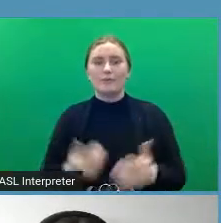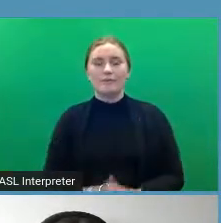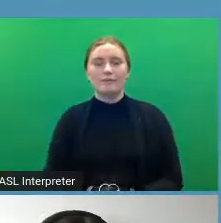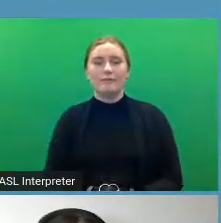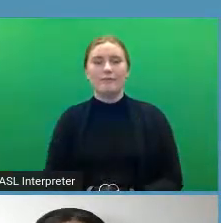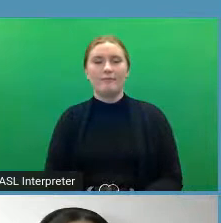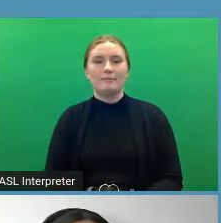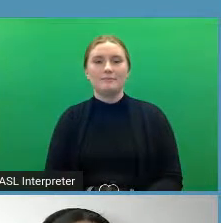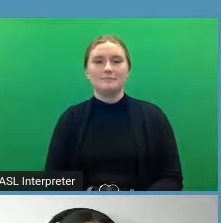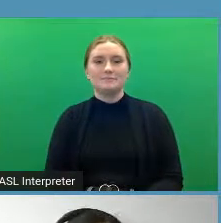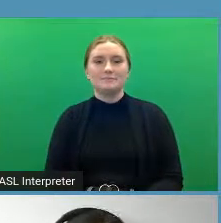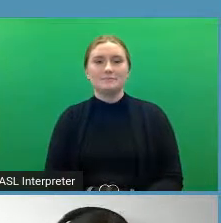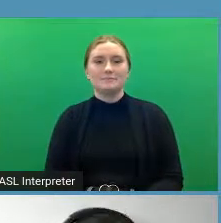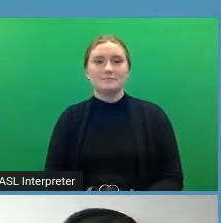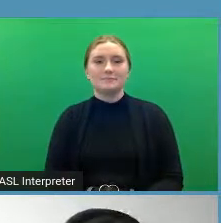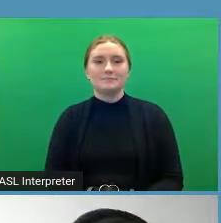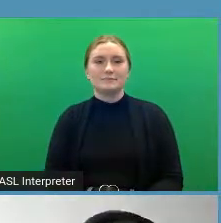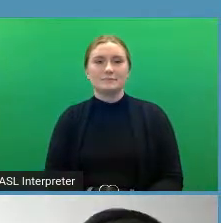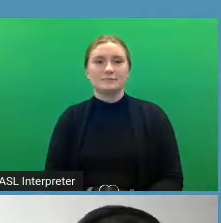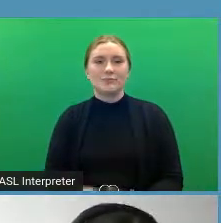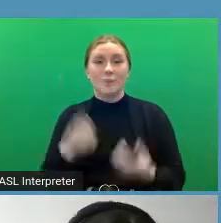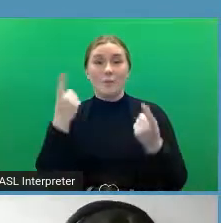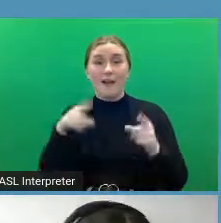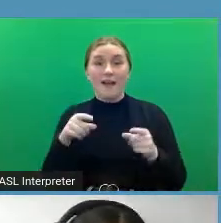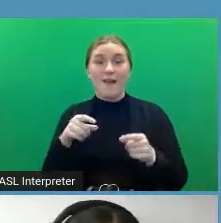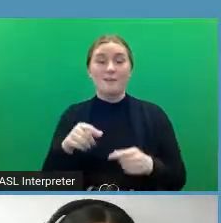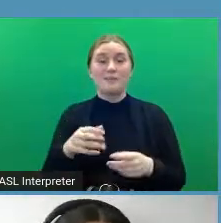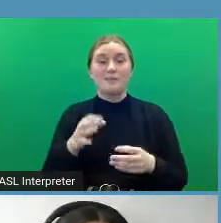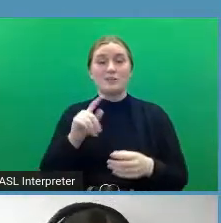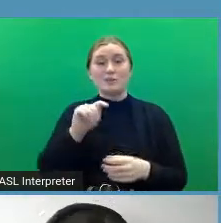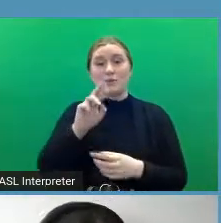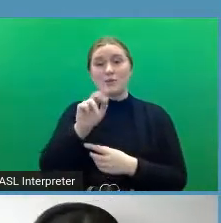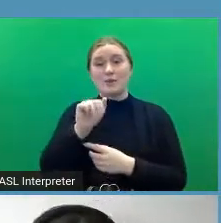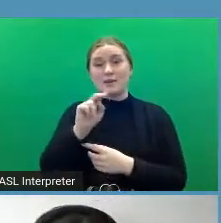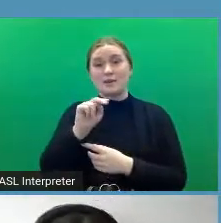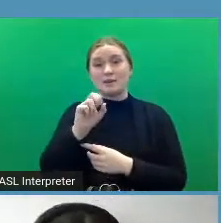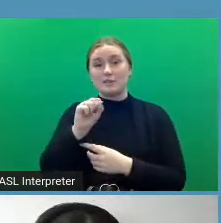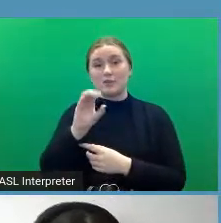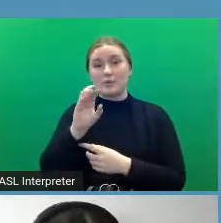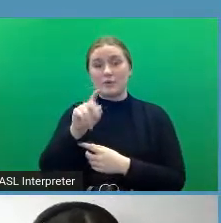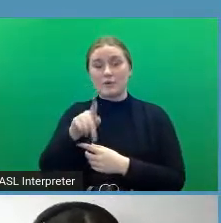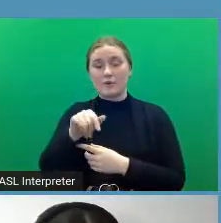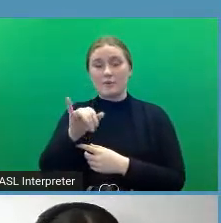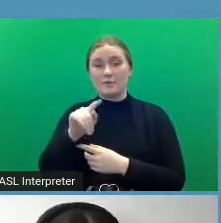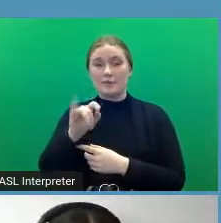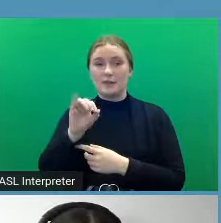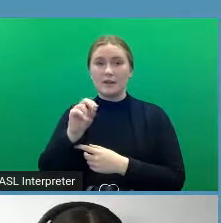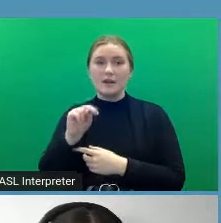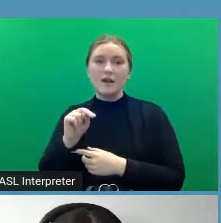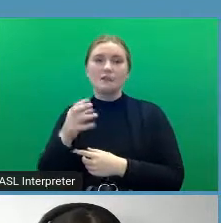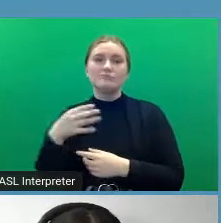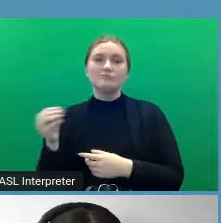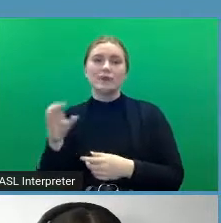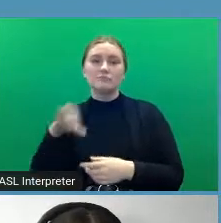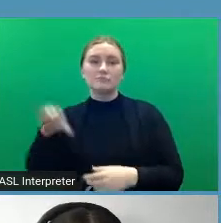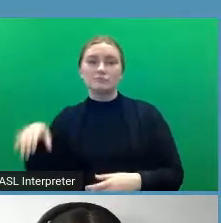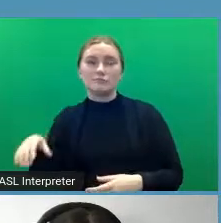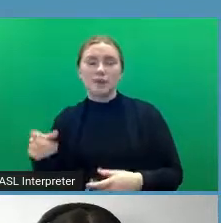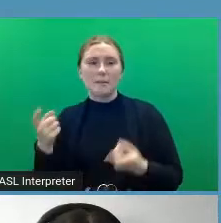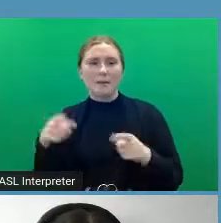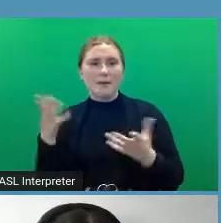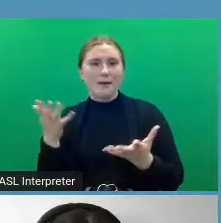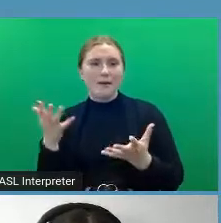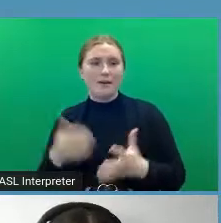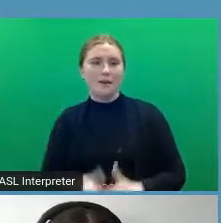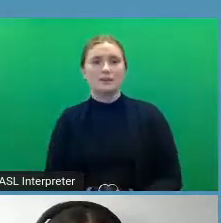So what happened to transcription and captions? I see this as part of the distribution layer. It's the final step